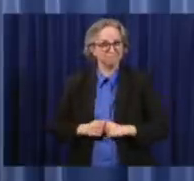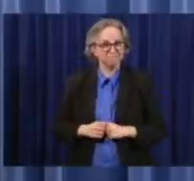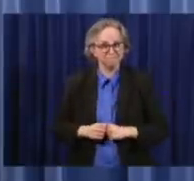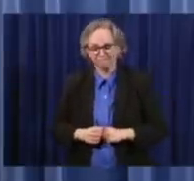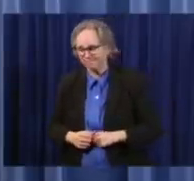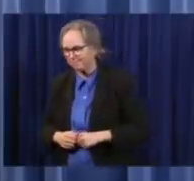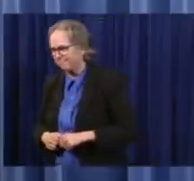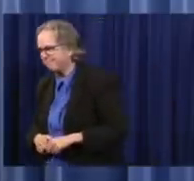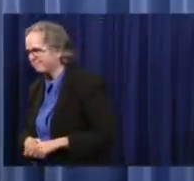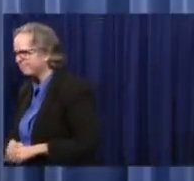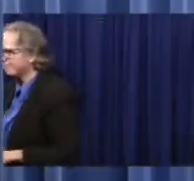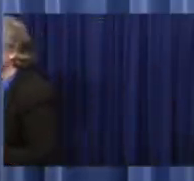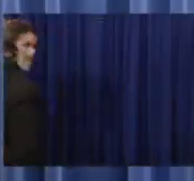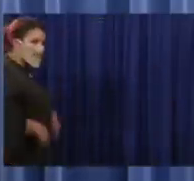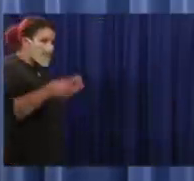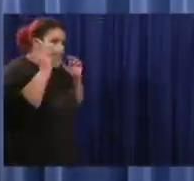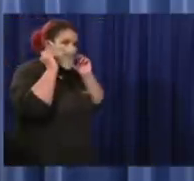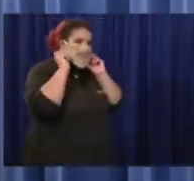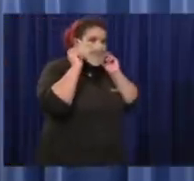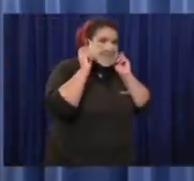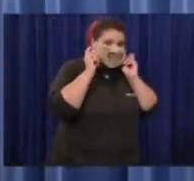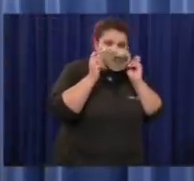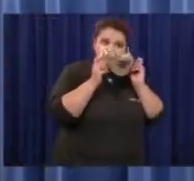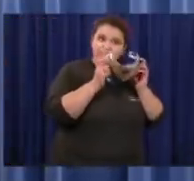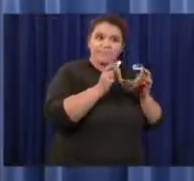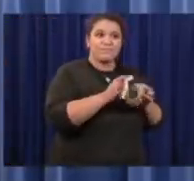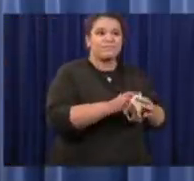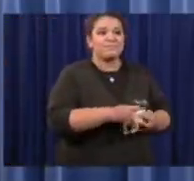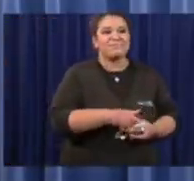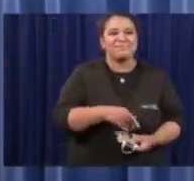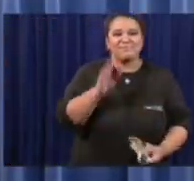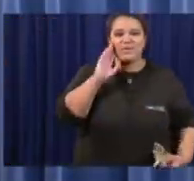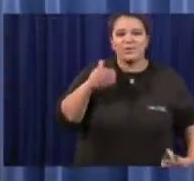Jim Province with the Toledo Blade, and this question is for Dr. Acton.